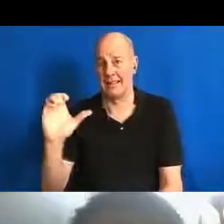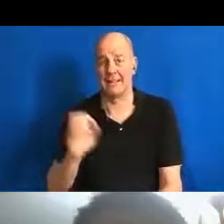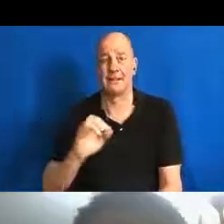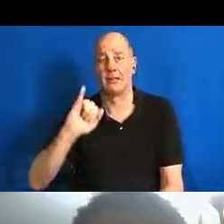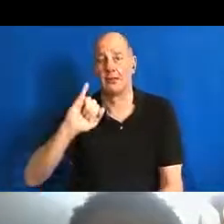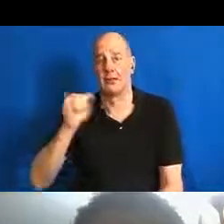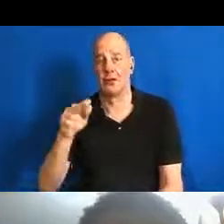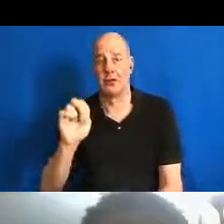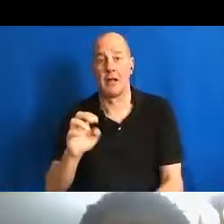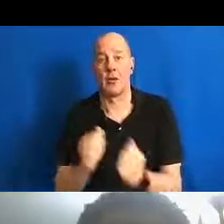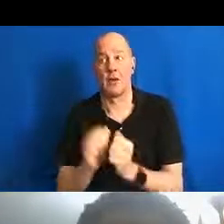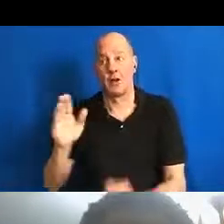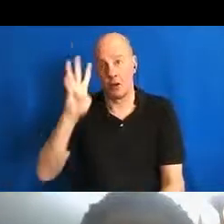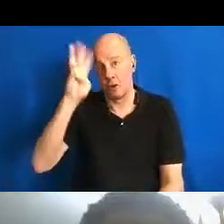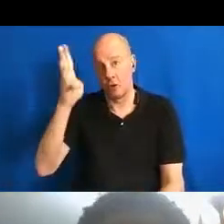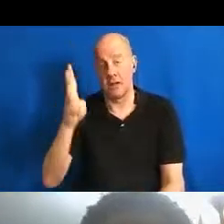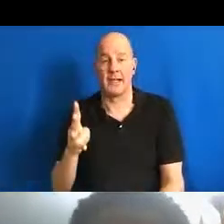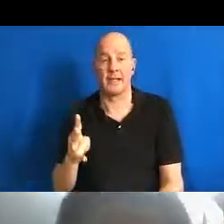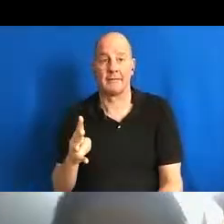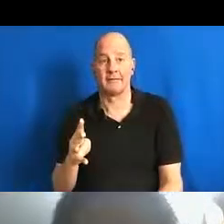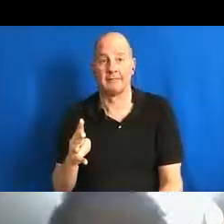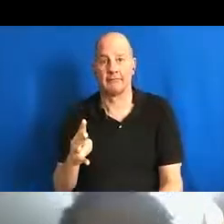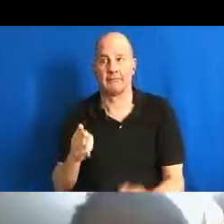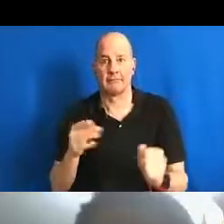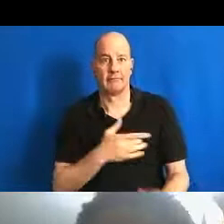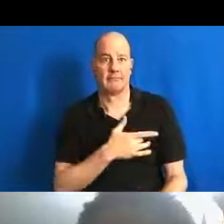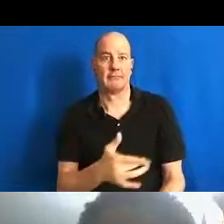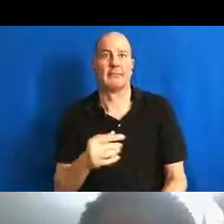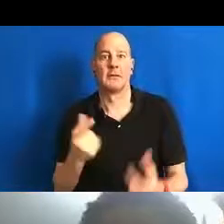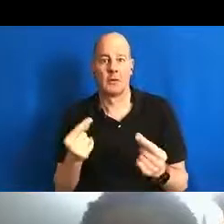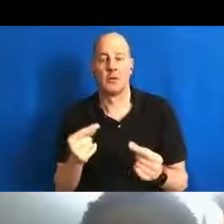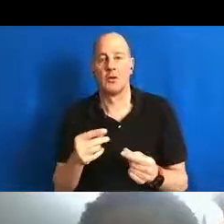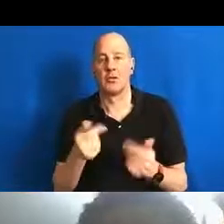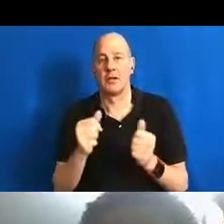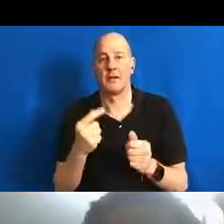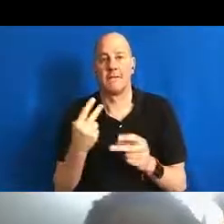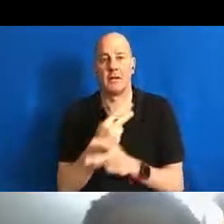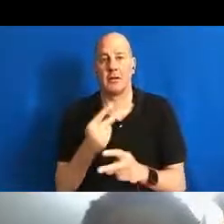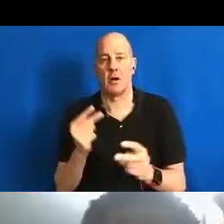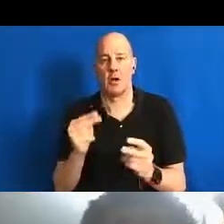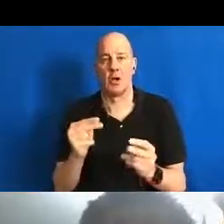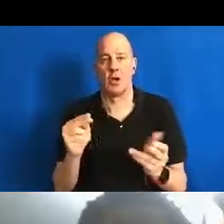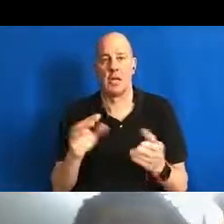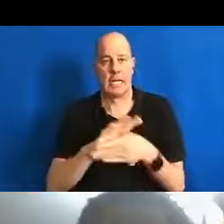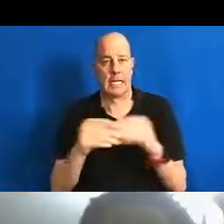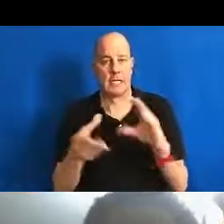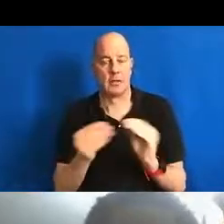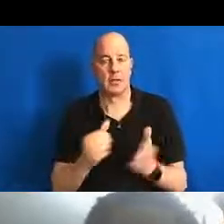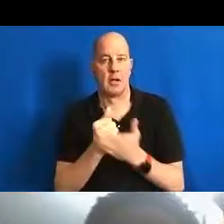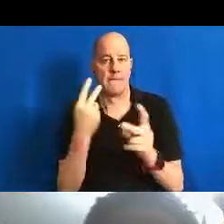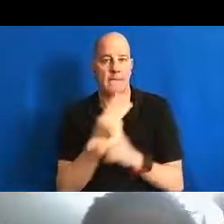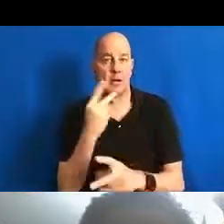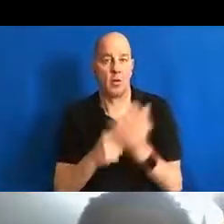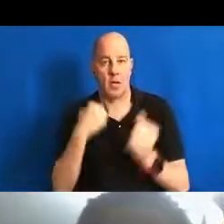infinite creativity, created this analogy to help us understand what that process is like. So we'll go to the next slide.